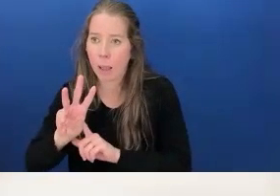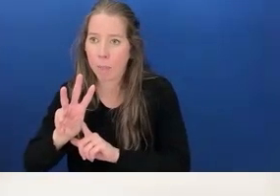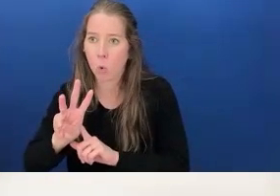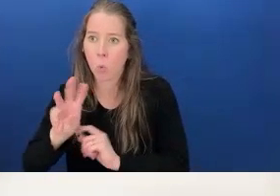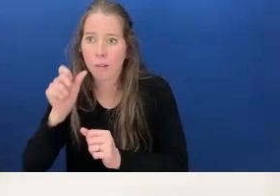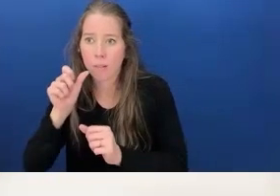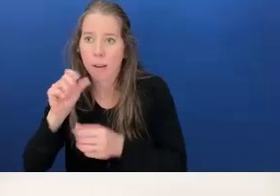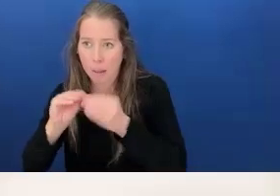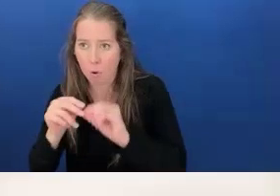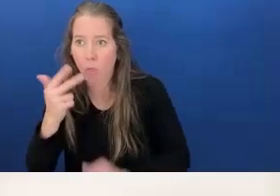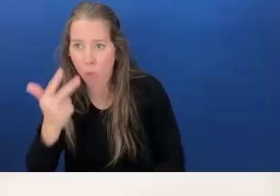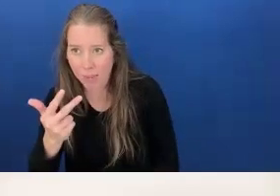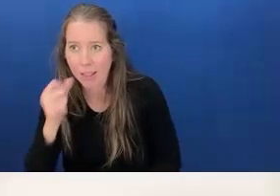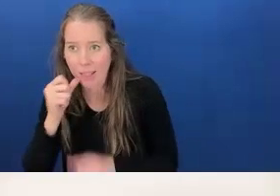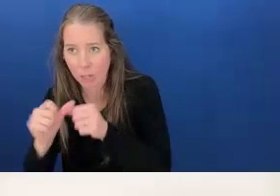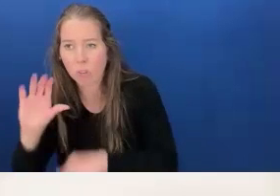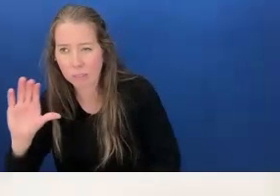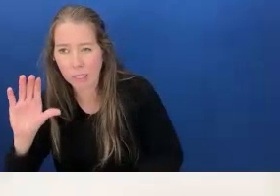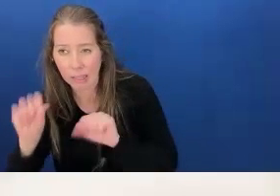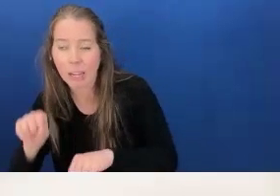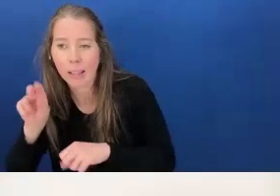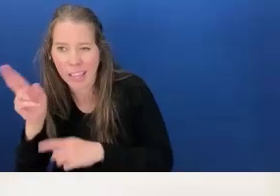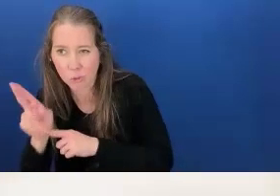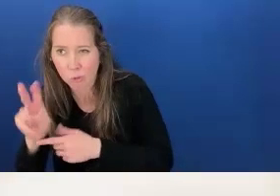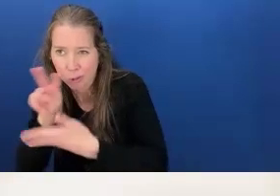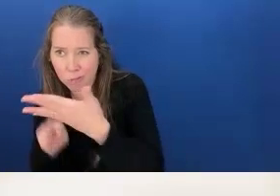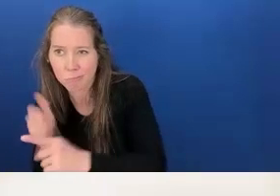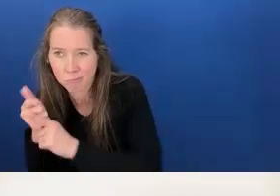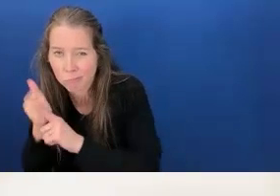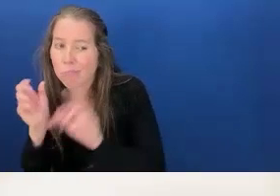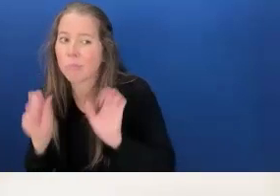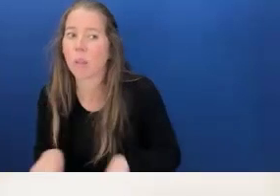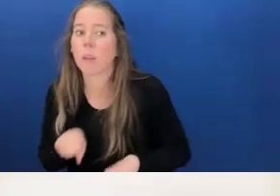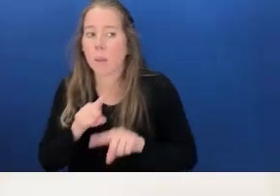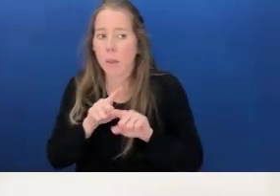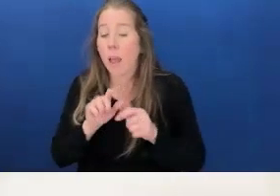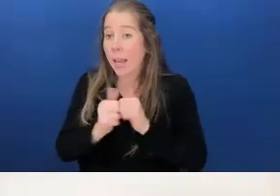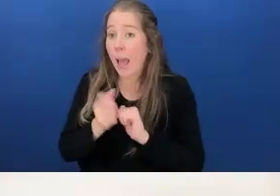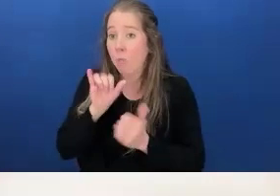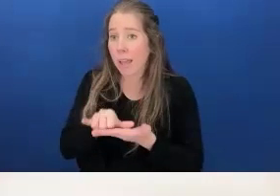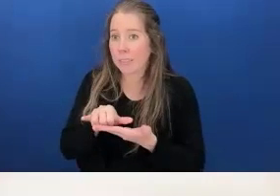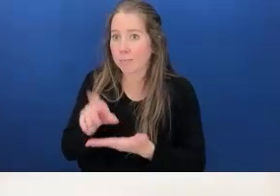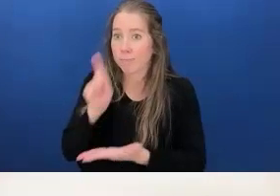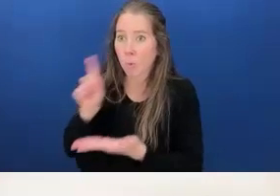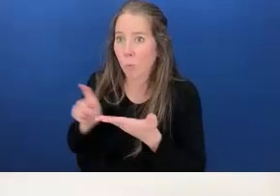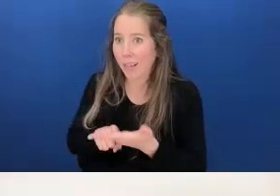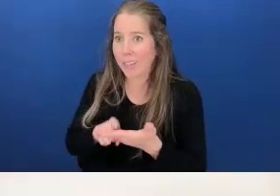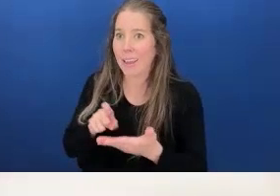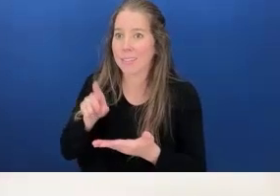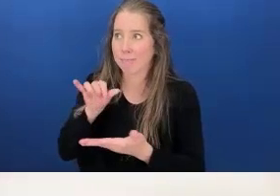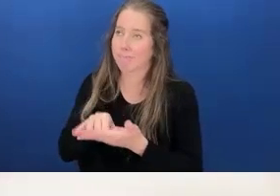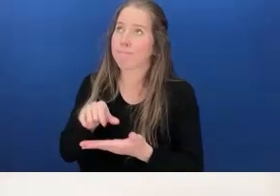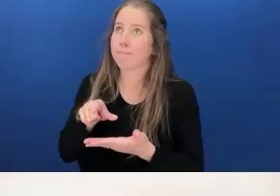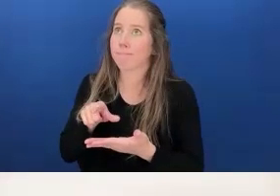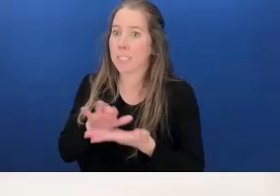history and how globally the WCAG is recognized and is becoming